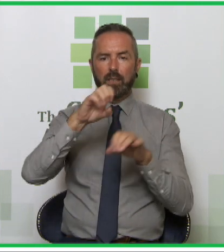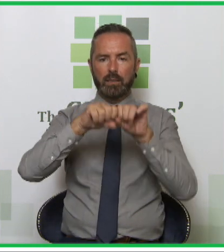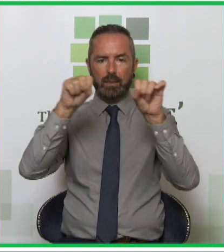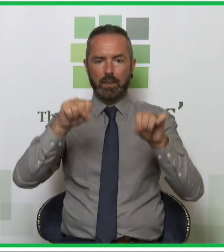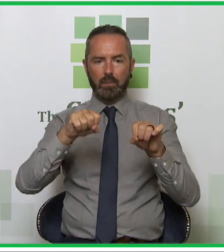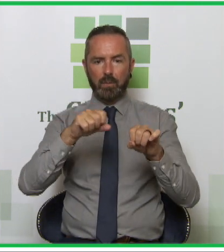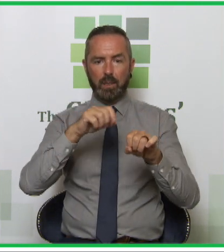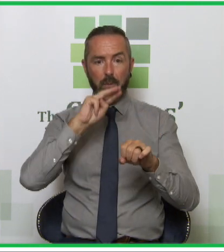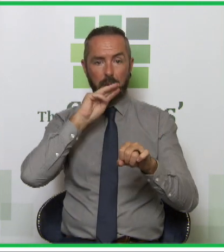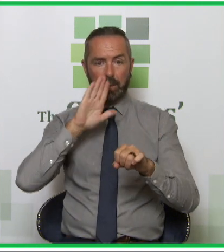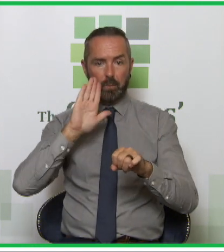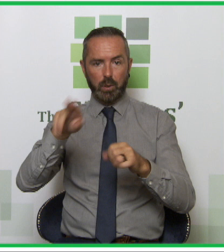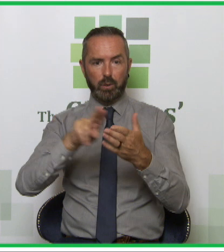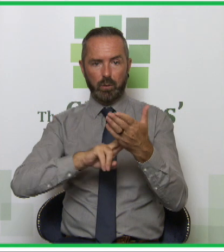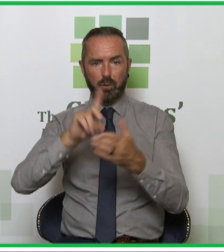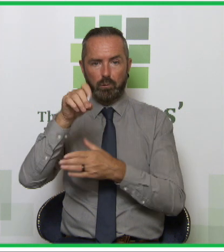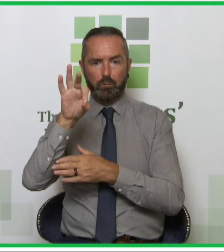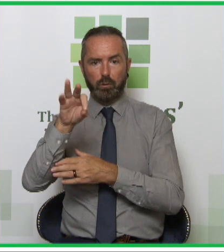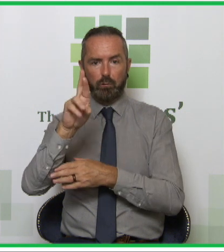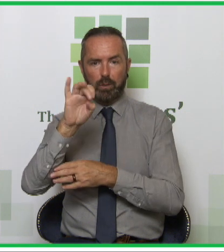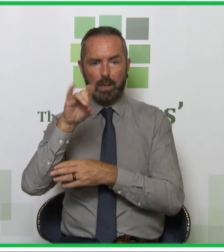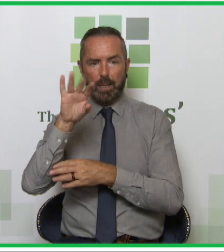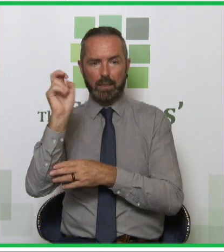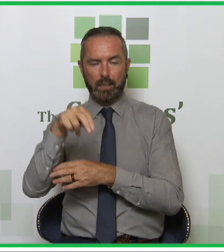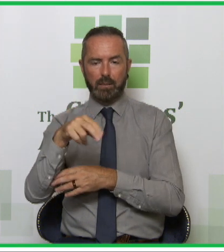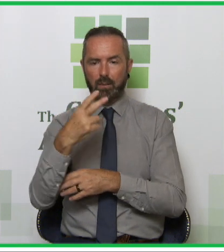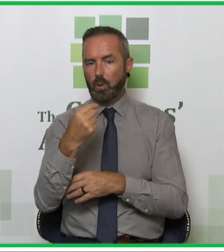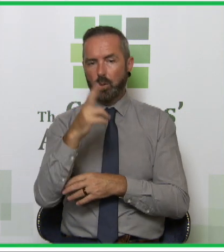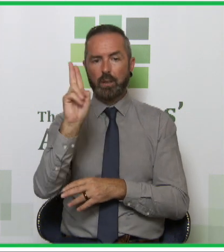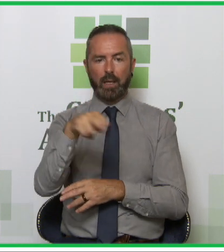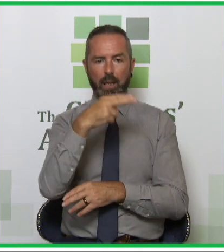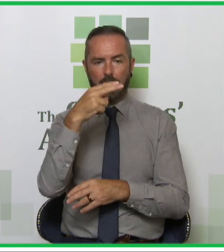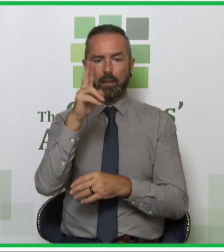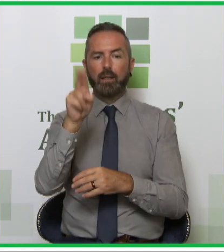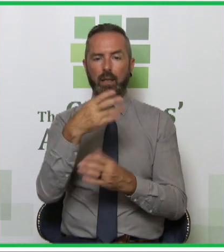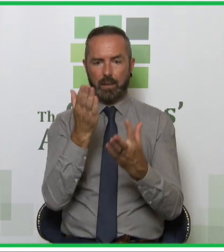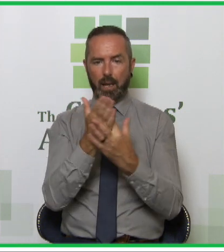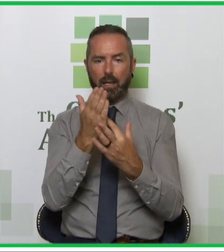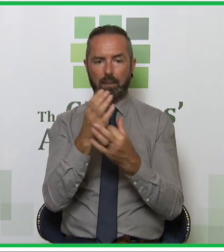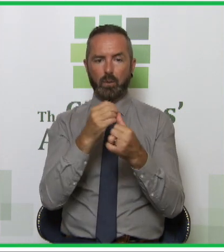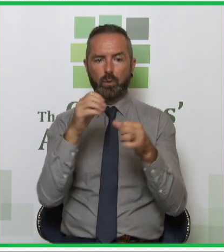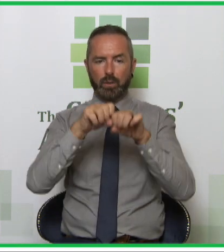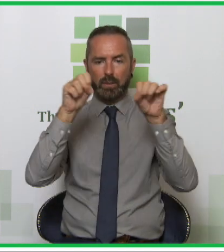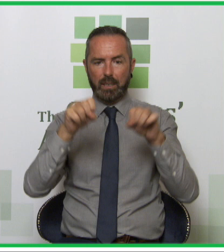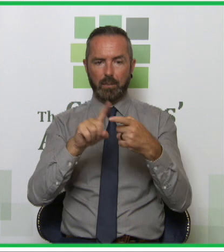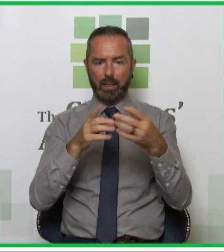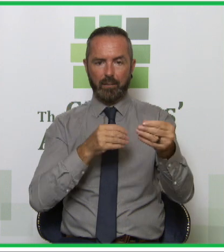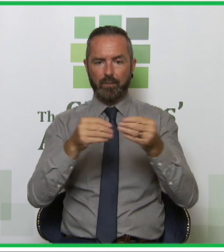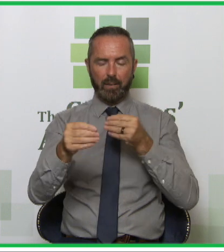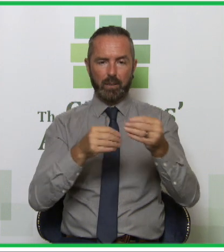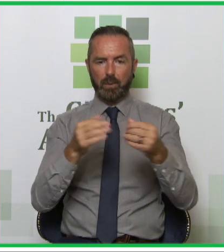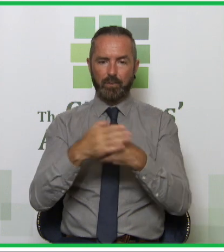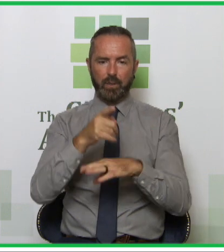one of the drug rehabilitation schemes. They can access a mainstream CE scheme, and the flexibilities that apply to those other schemes apply to